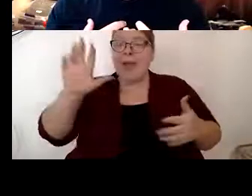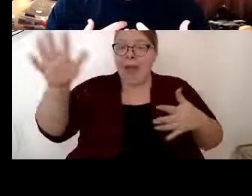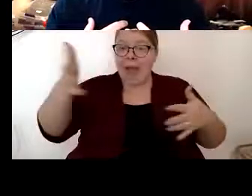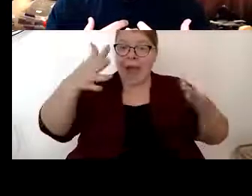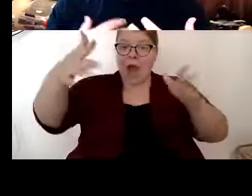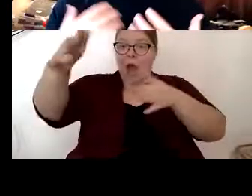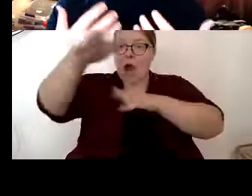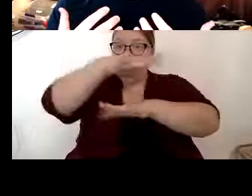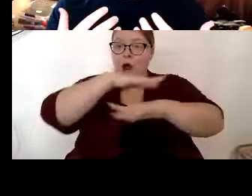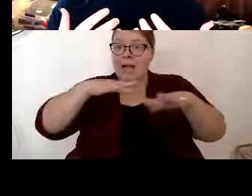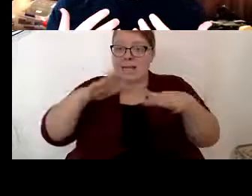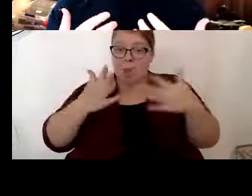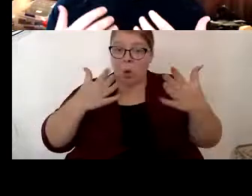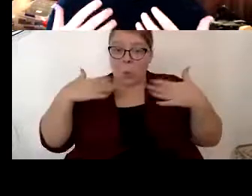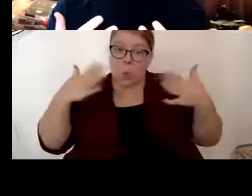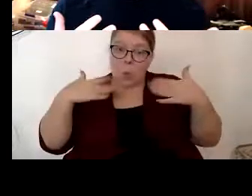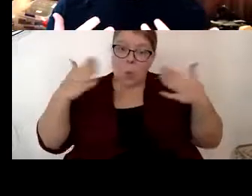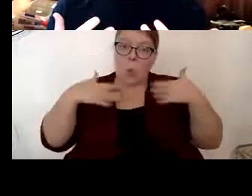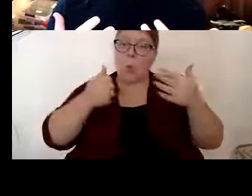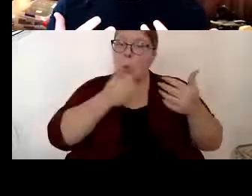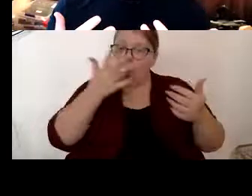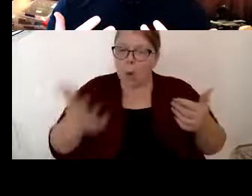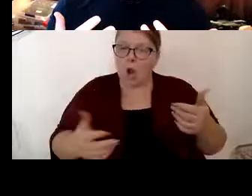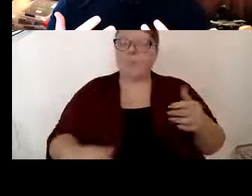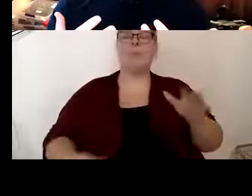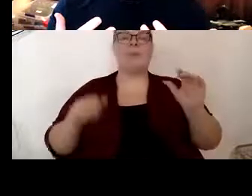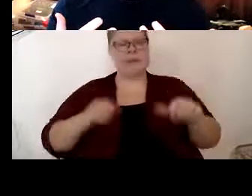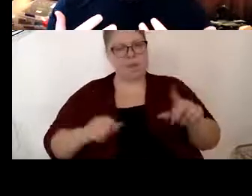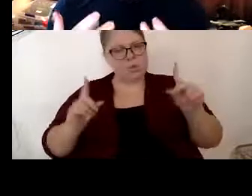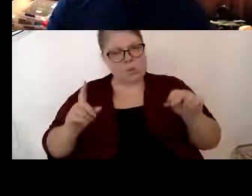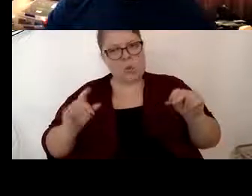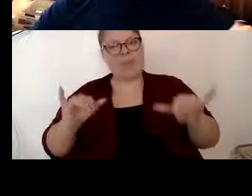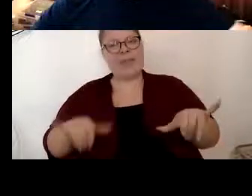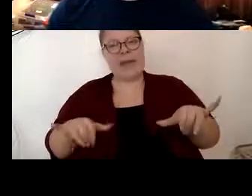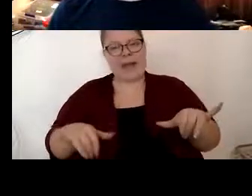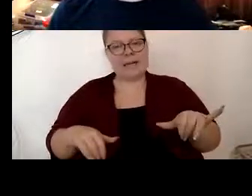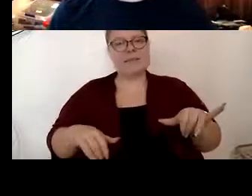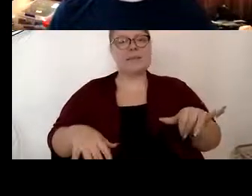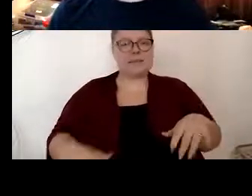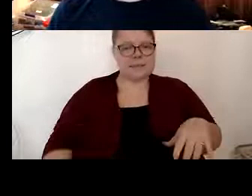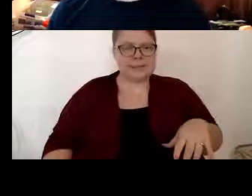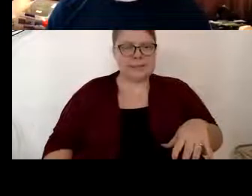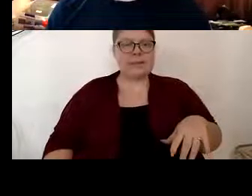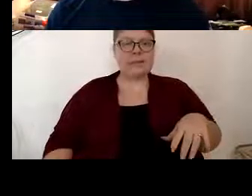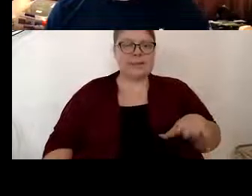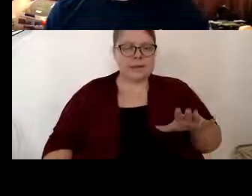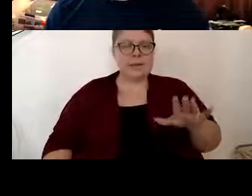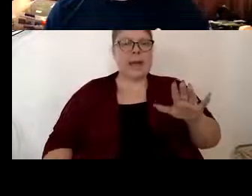on that. And they can do that independently, right? Independently of